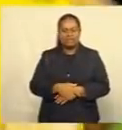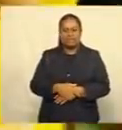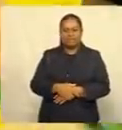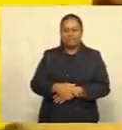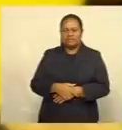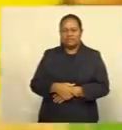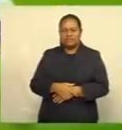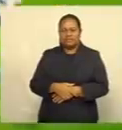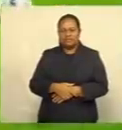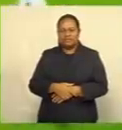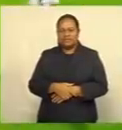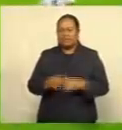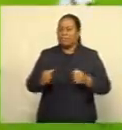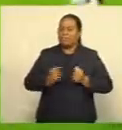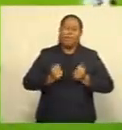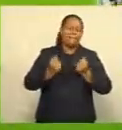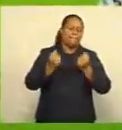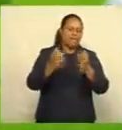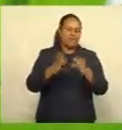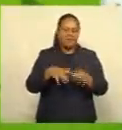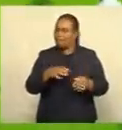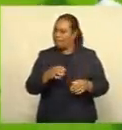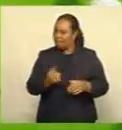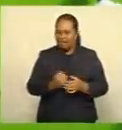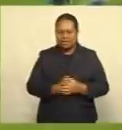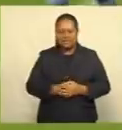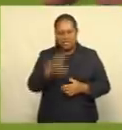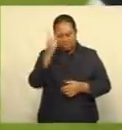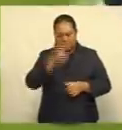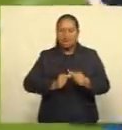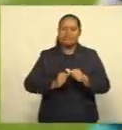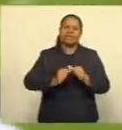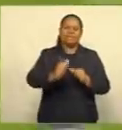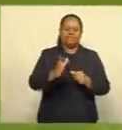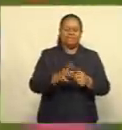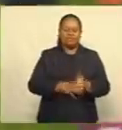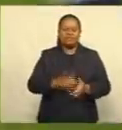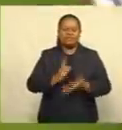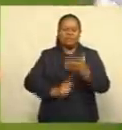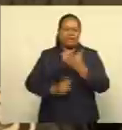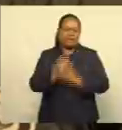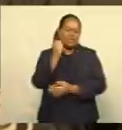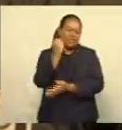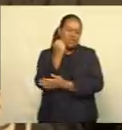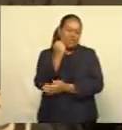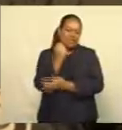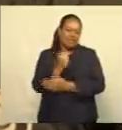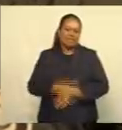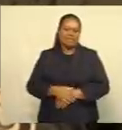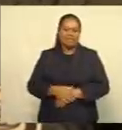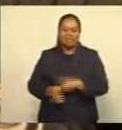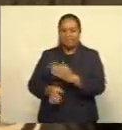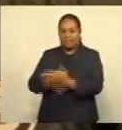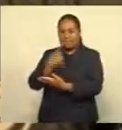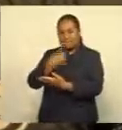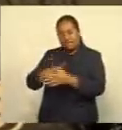It takes a lot of commitment to survive and excel in Sevens rugby. It's all about focus and